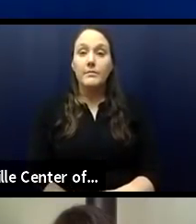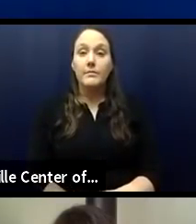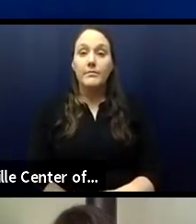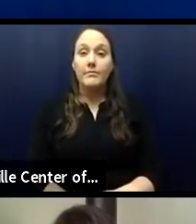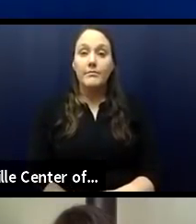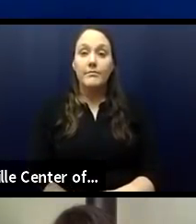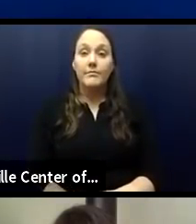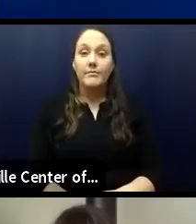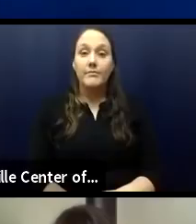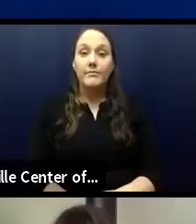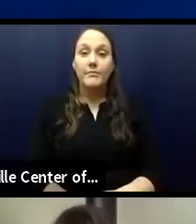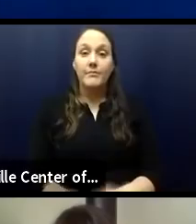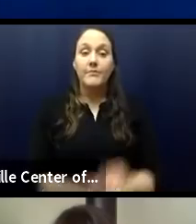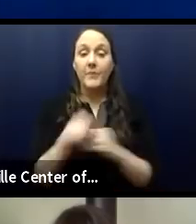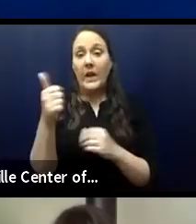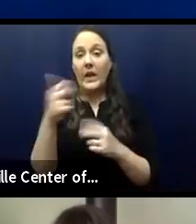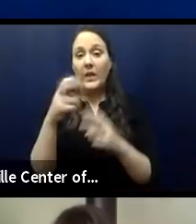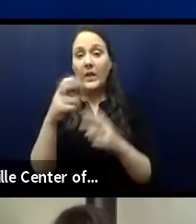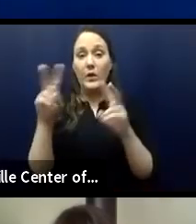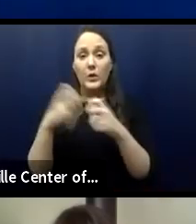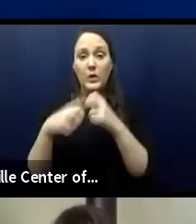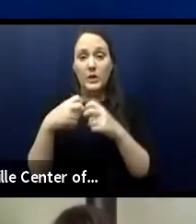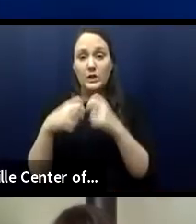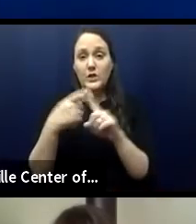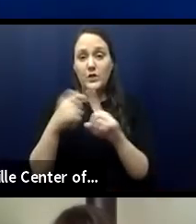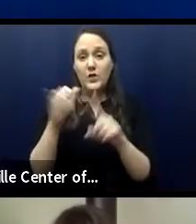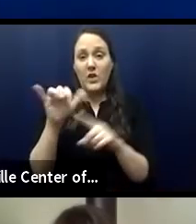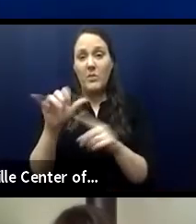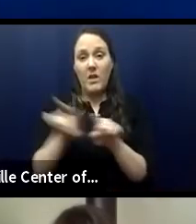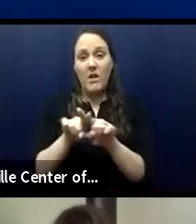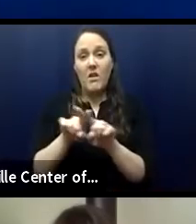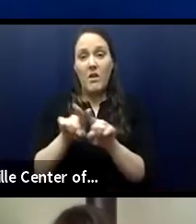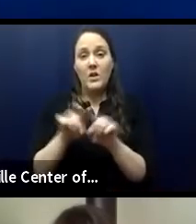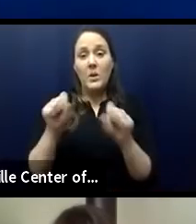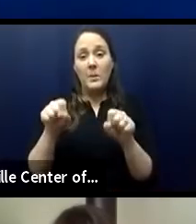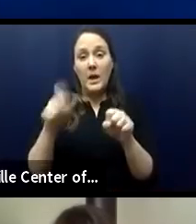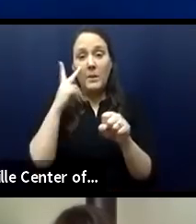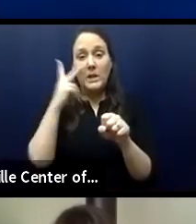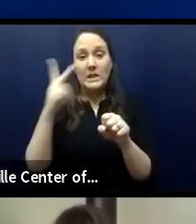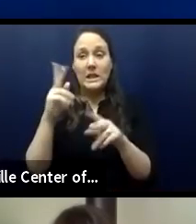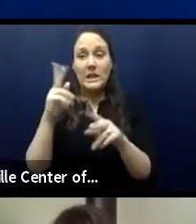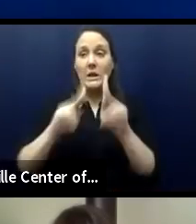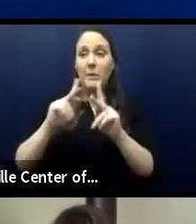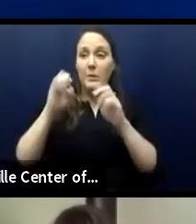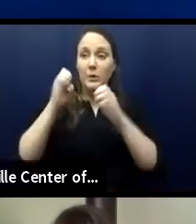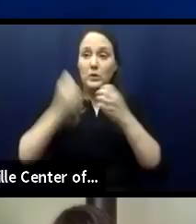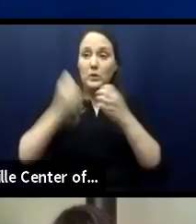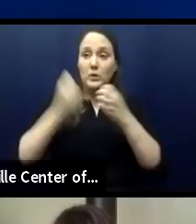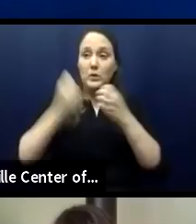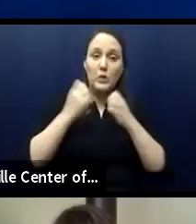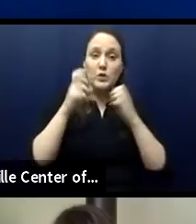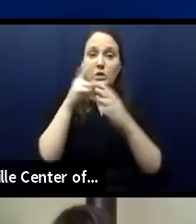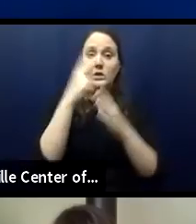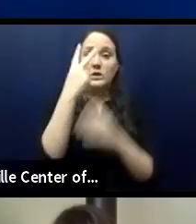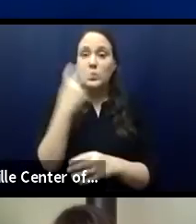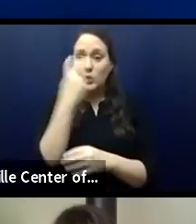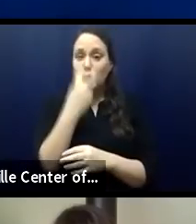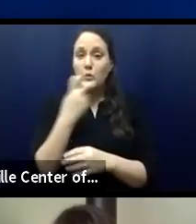There are other issues that arise from that too, in being able to see people's emotions, read their faces, understand what they are